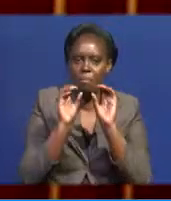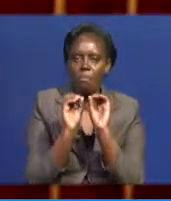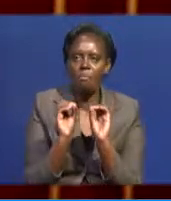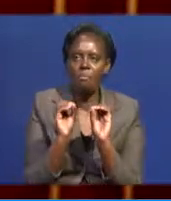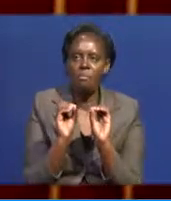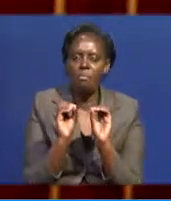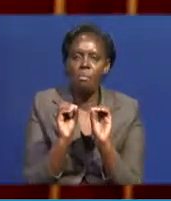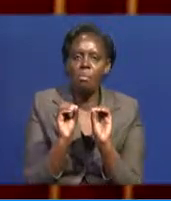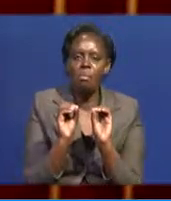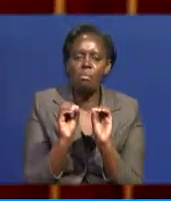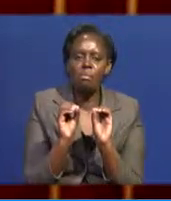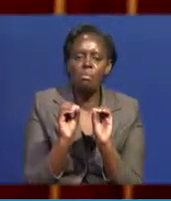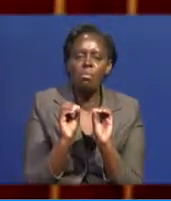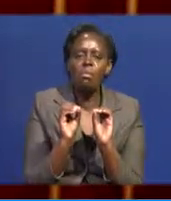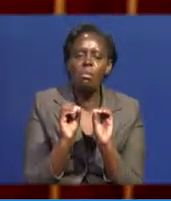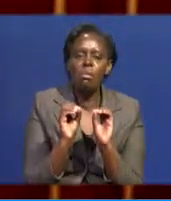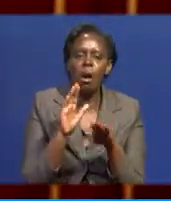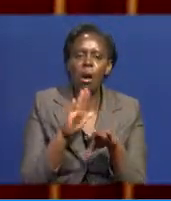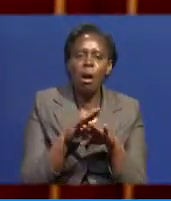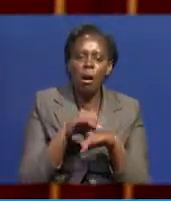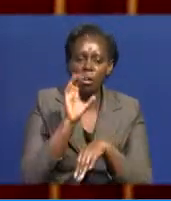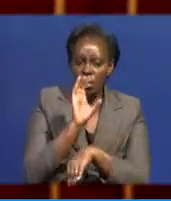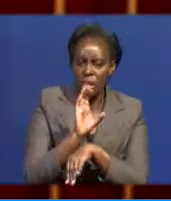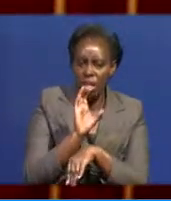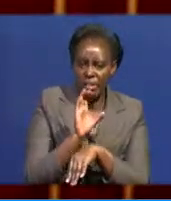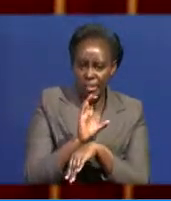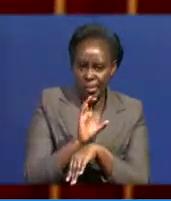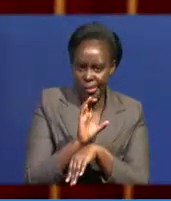for Kirinyaga on churches.